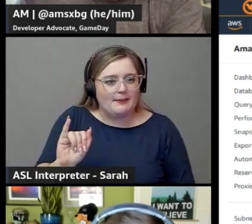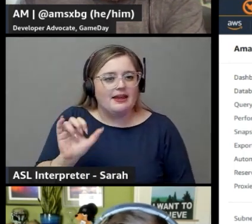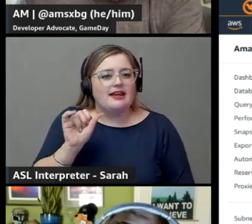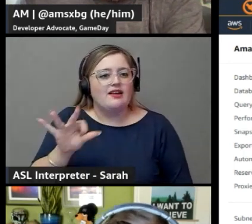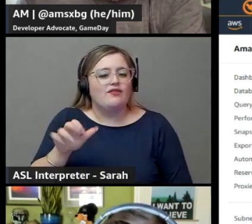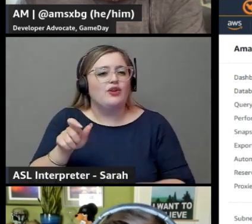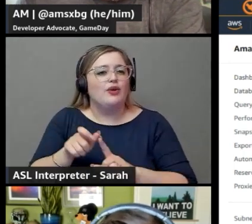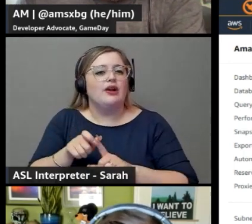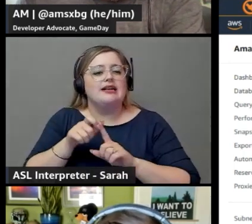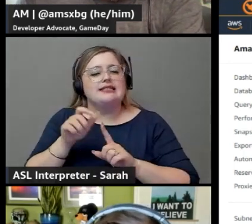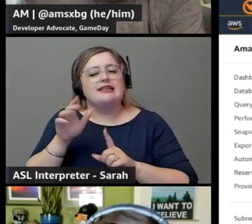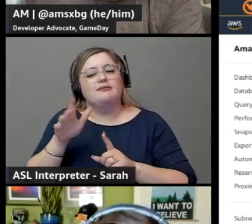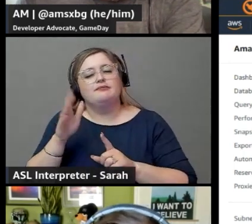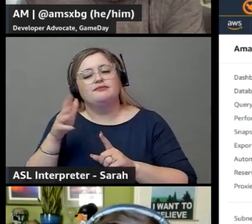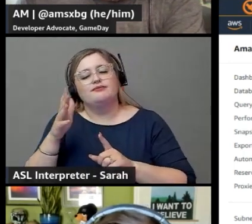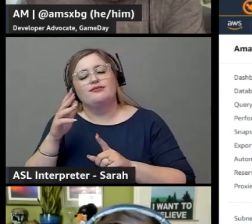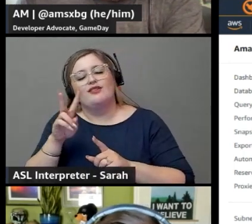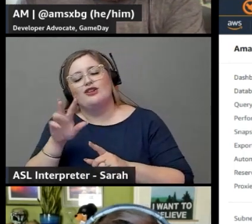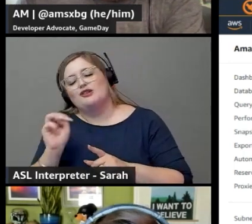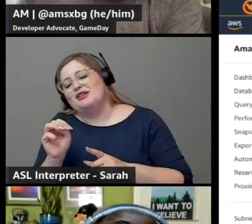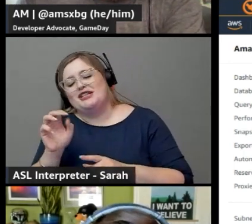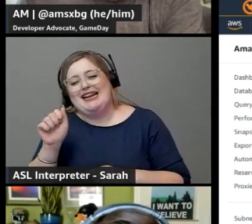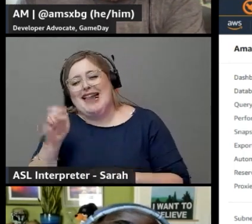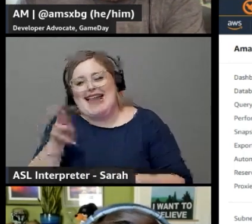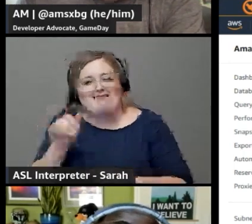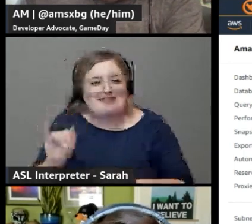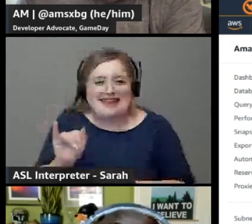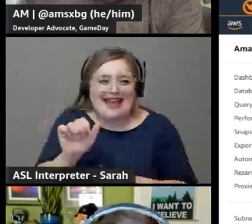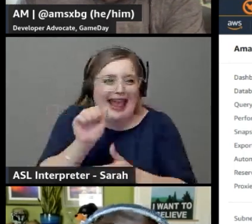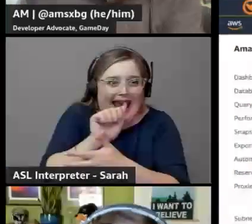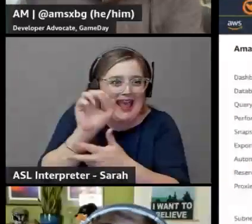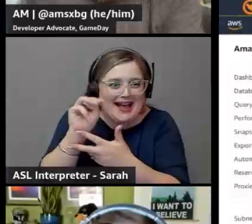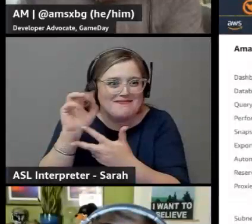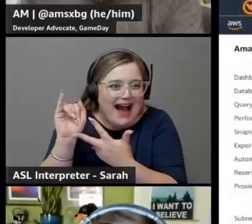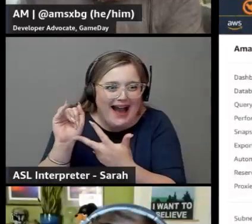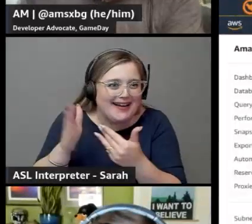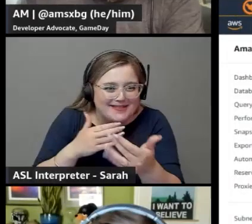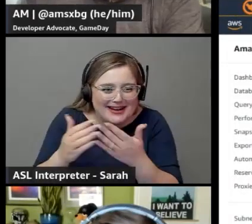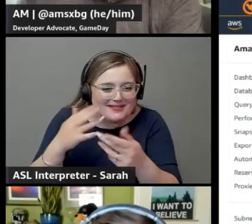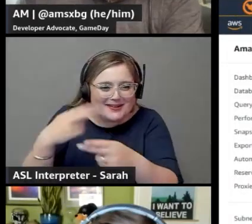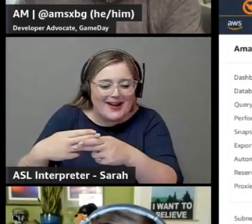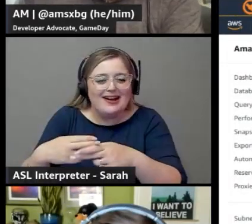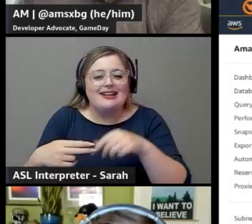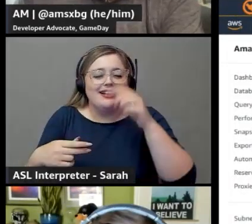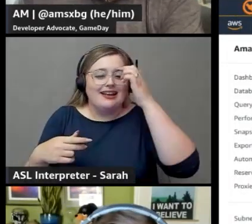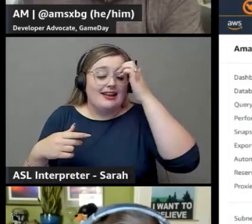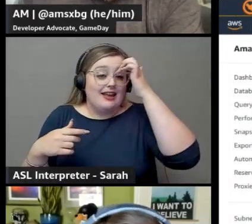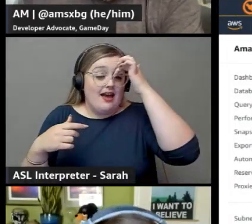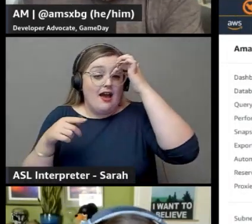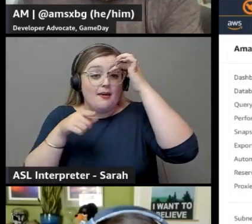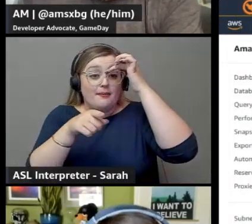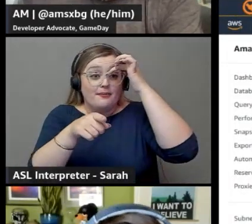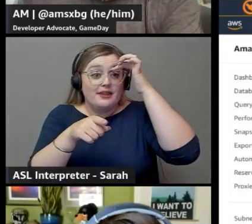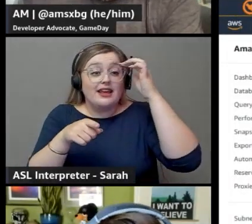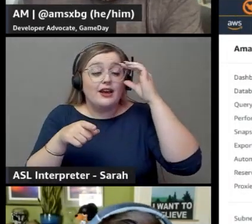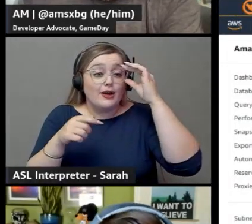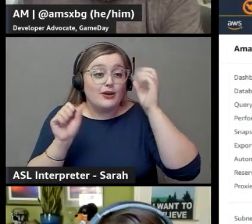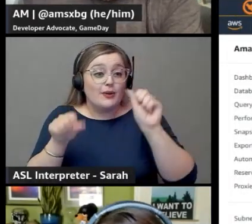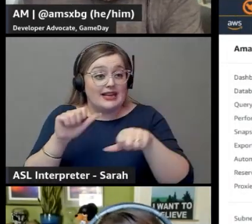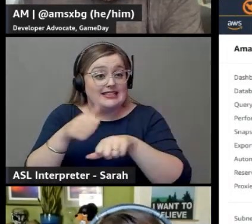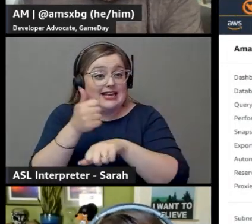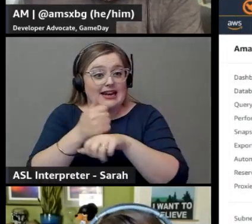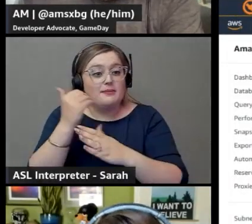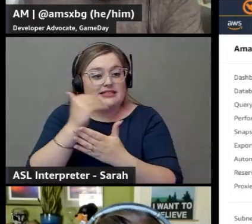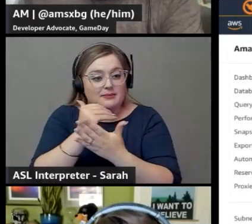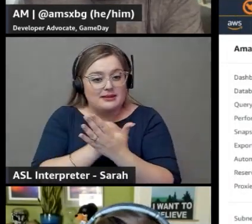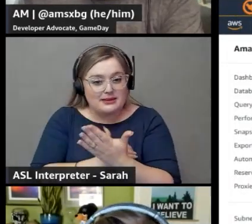AMI or AMI, whatever you'd like to call it. You can find those guides online to just set it up step by step. And then once you've created your